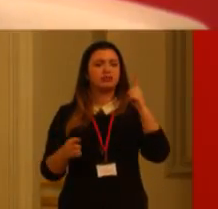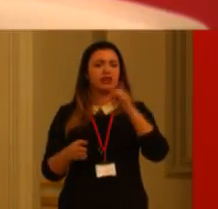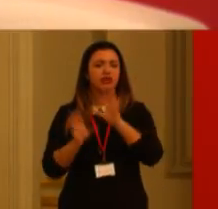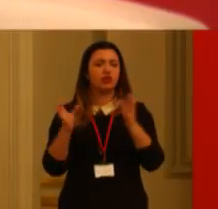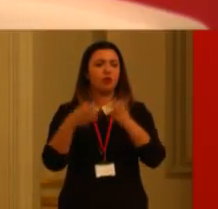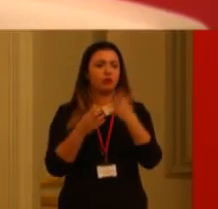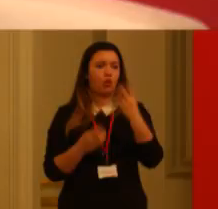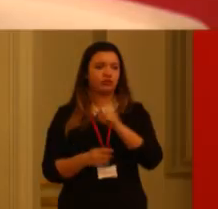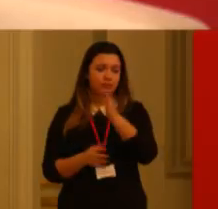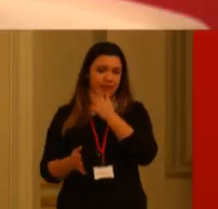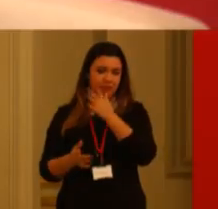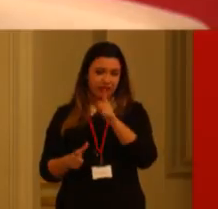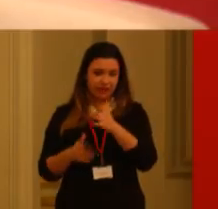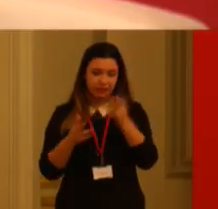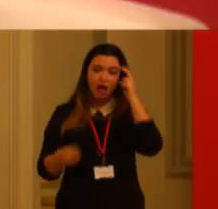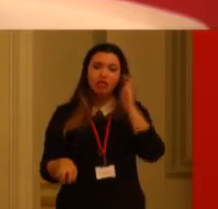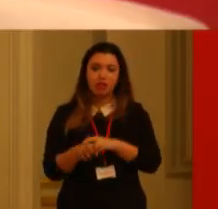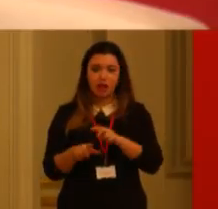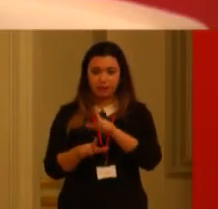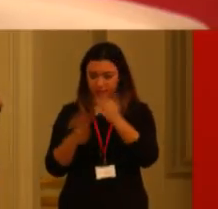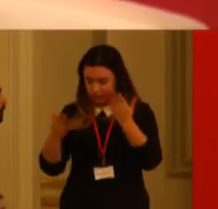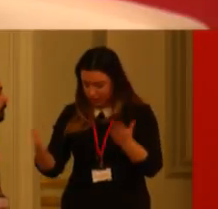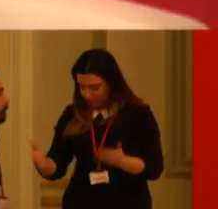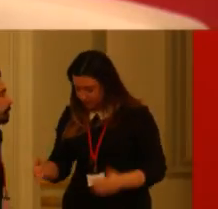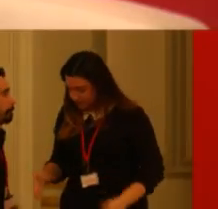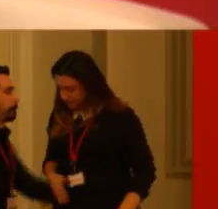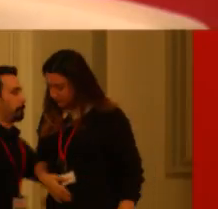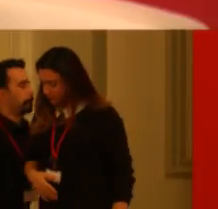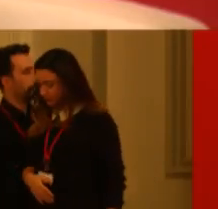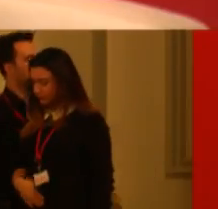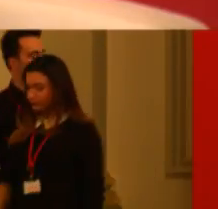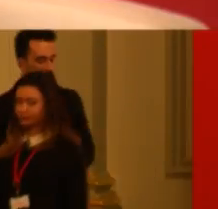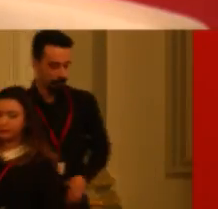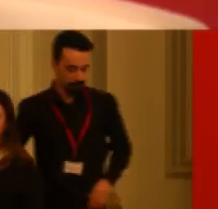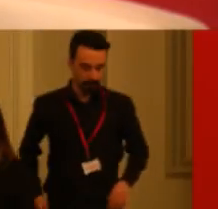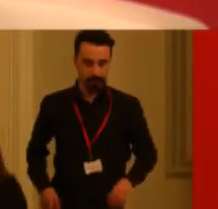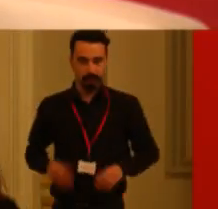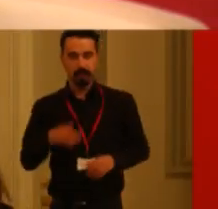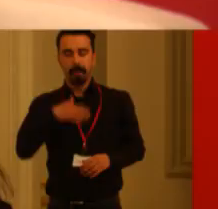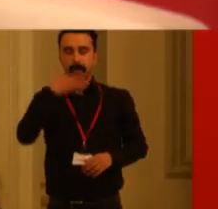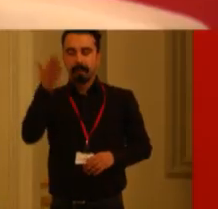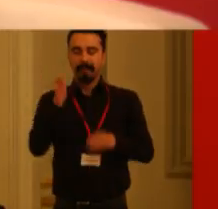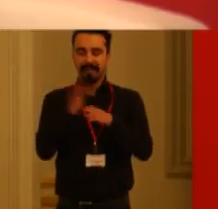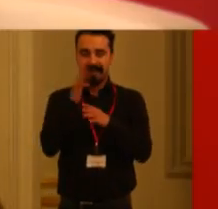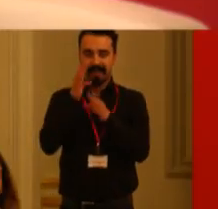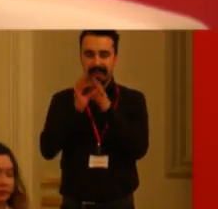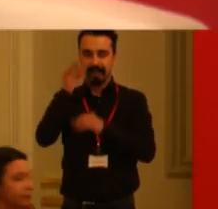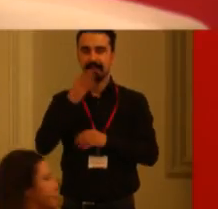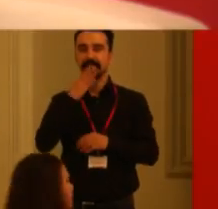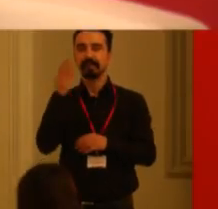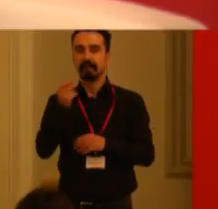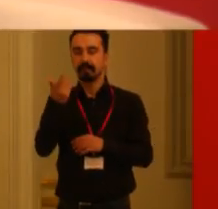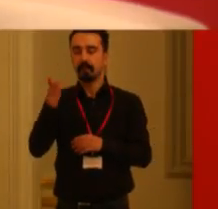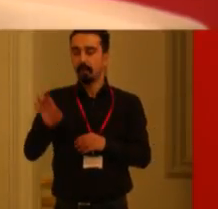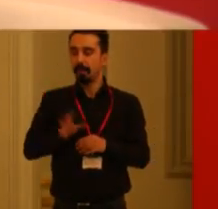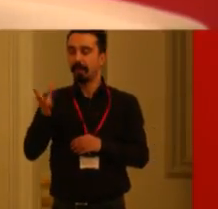extended axis that it goes all the way to the individual rights and privileges that we should keep in mind. So another question, why